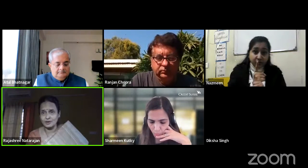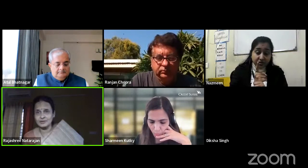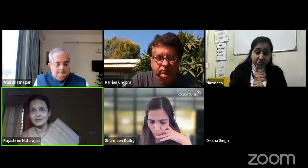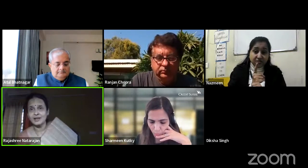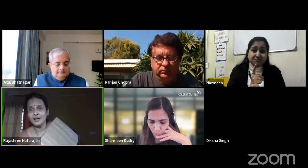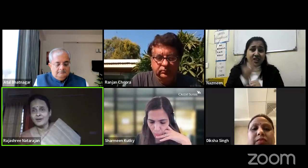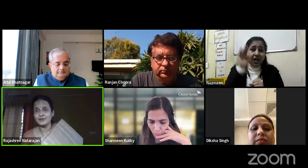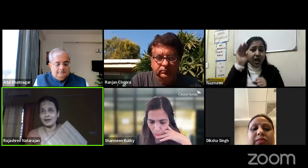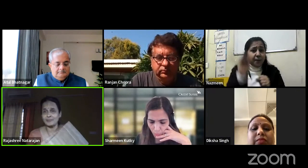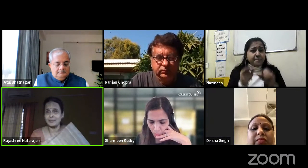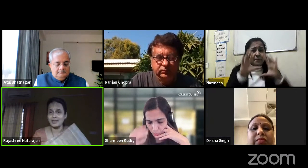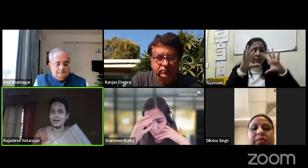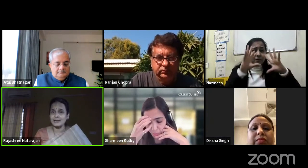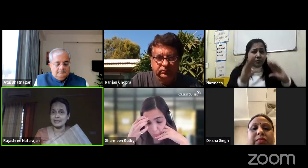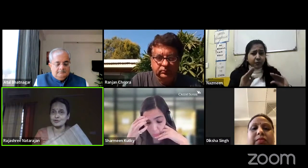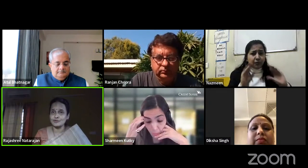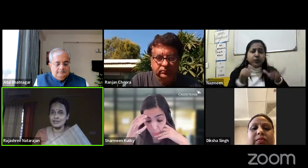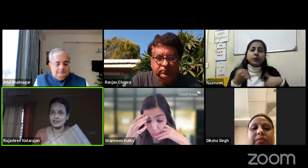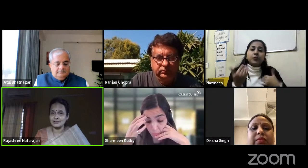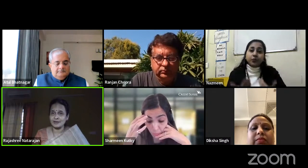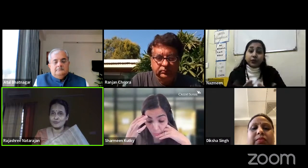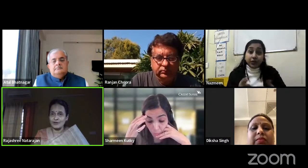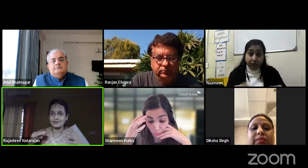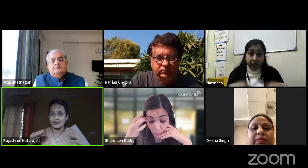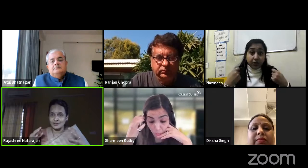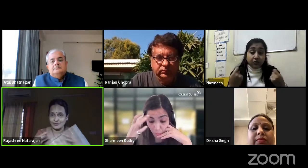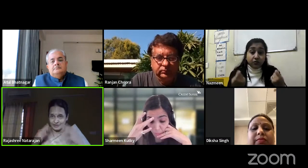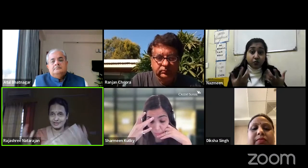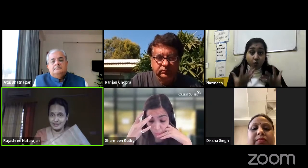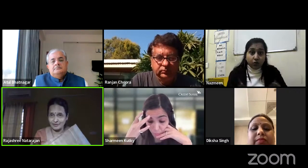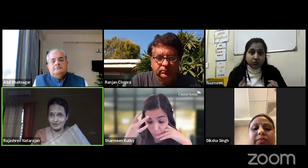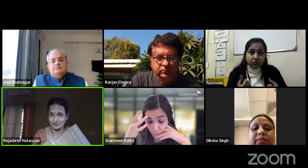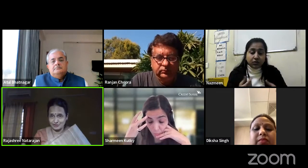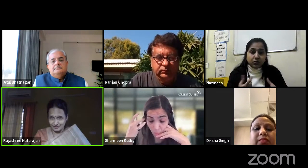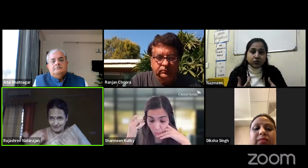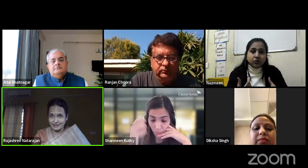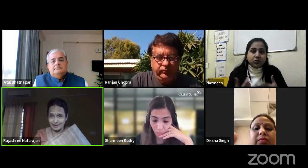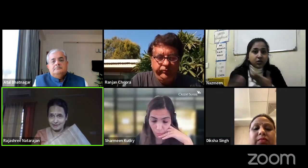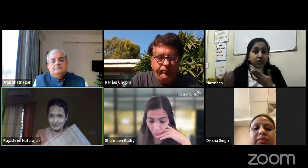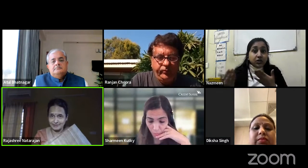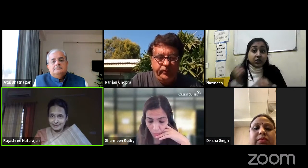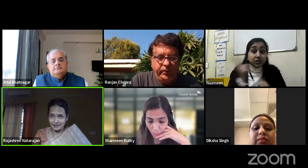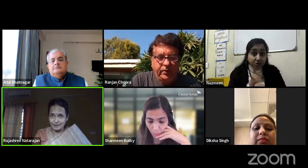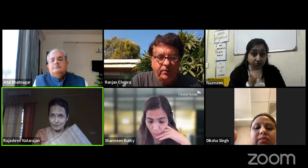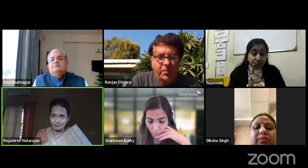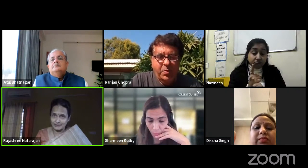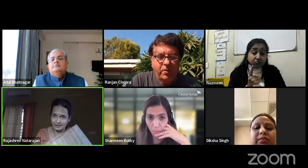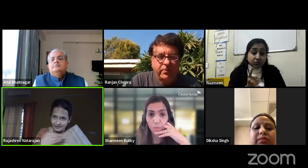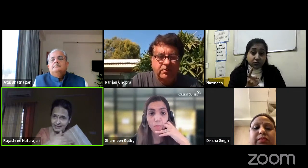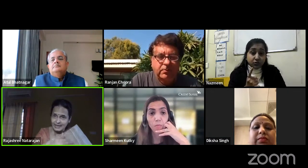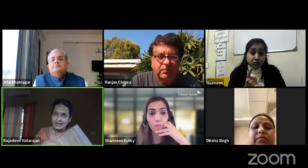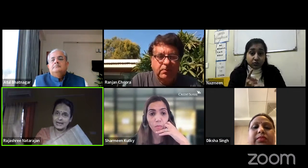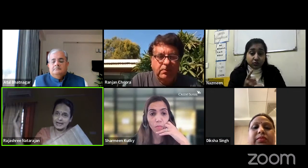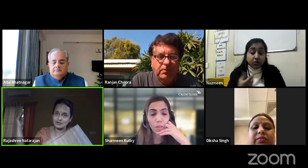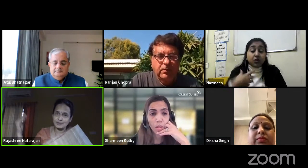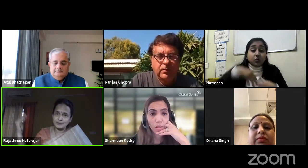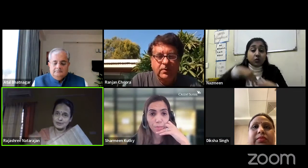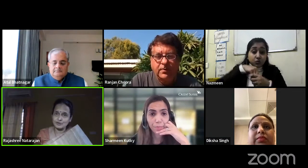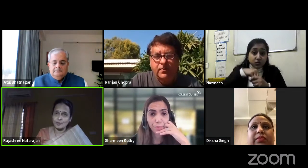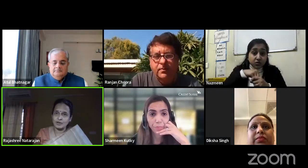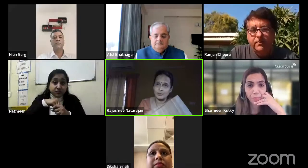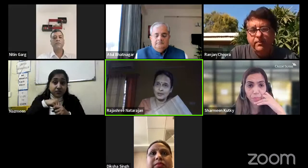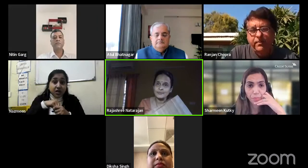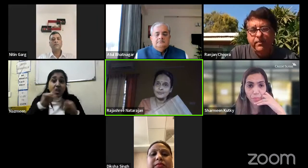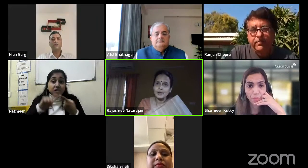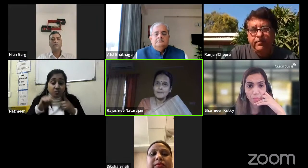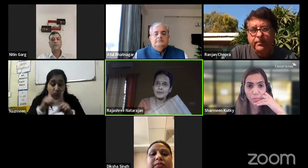low. So we are making it inclusive just first as a physical infrastructure, getting them admitted and enrolled, but then it has to be